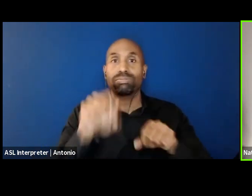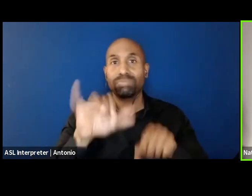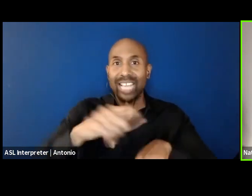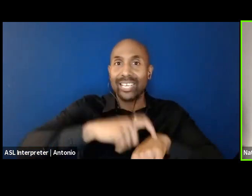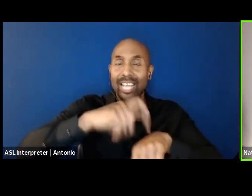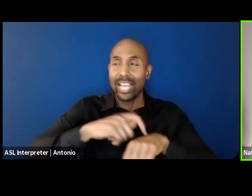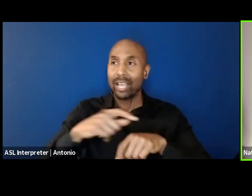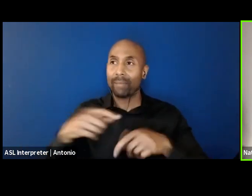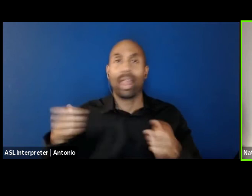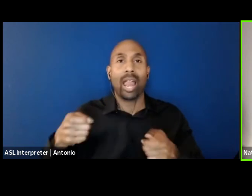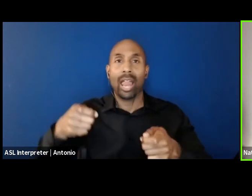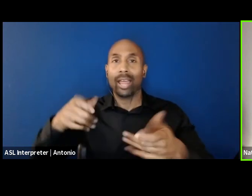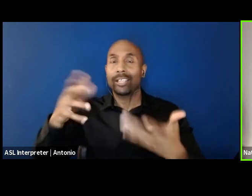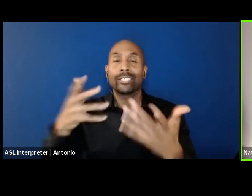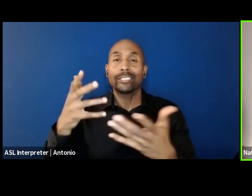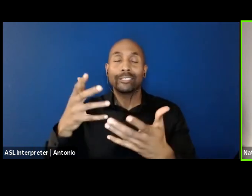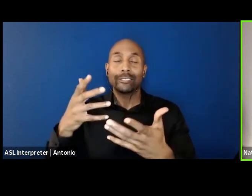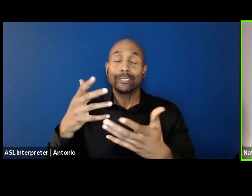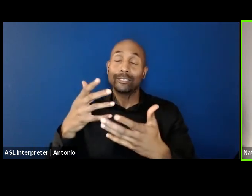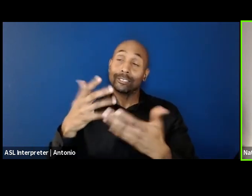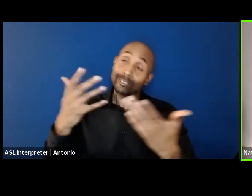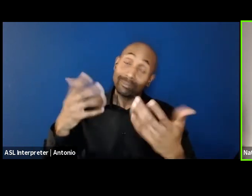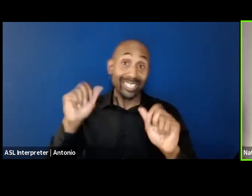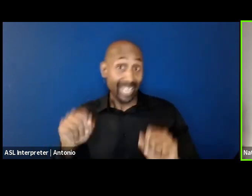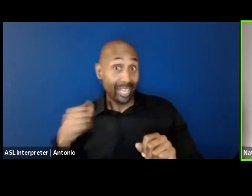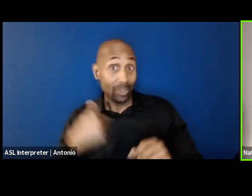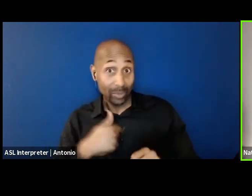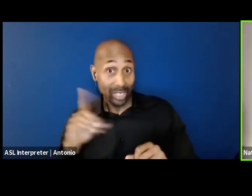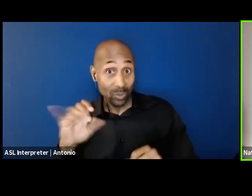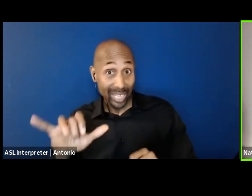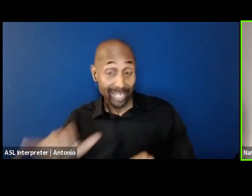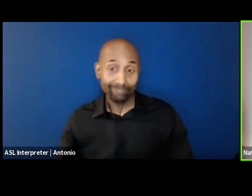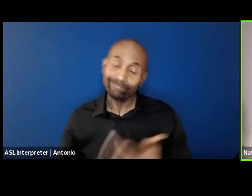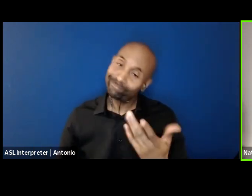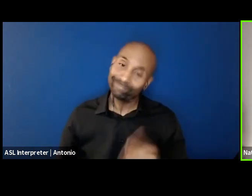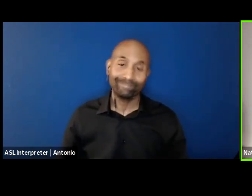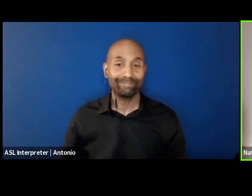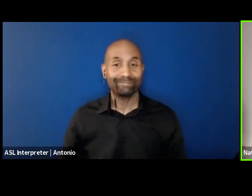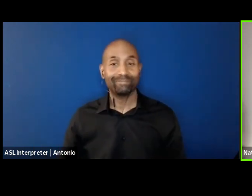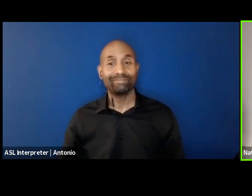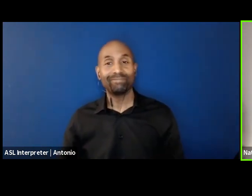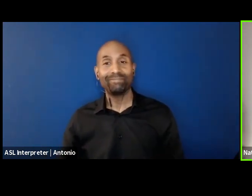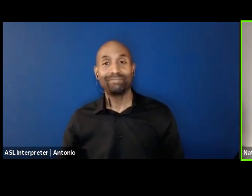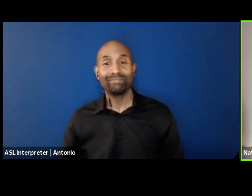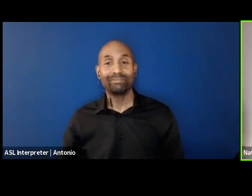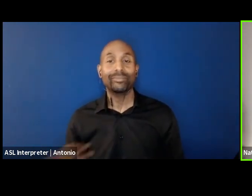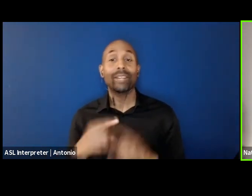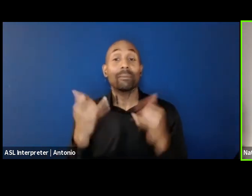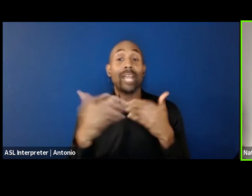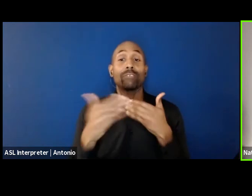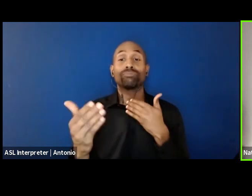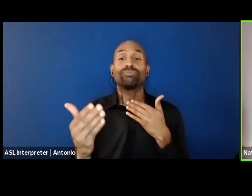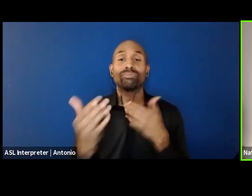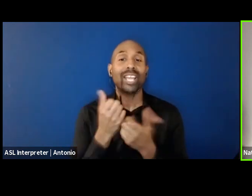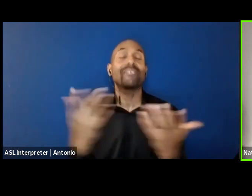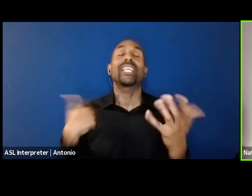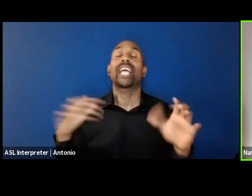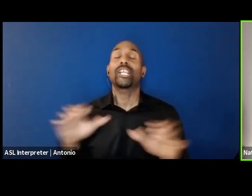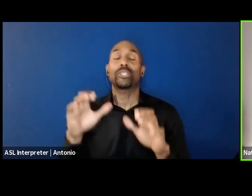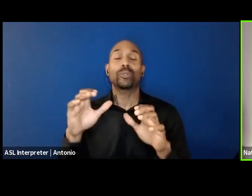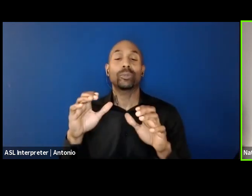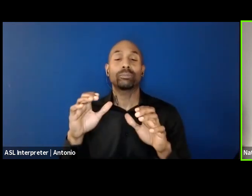From now on, everything I do, I said at some point, is going to be serial, implicitly allowing and aligning